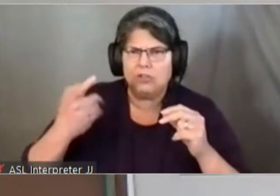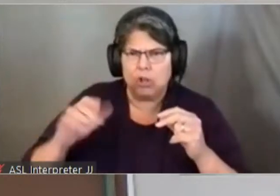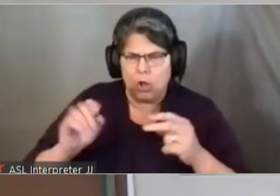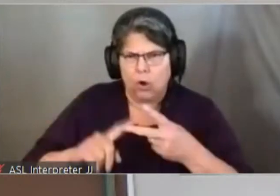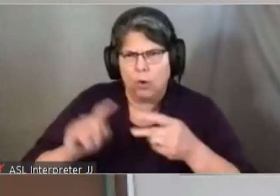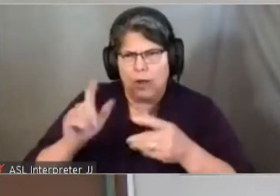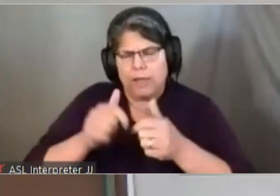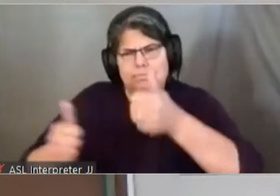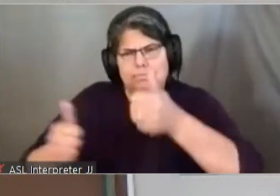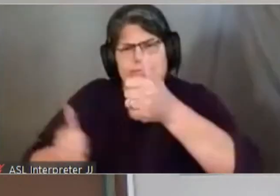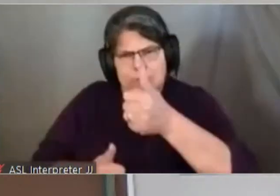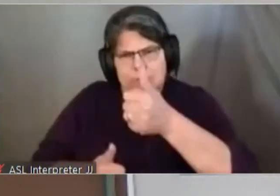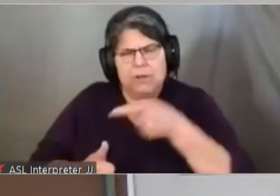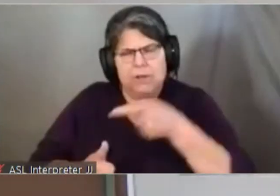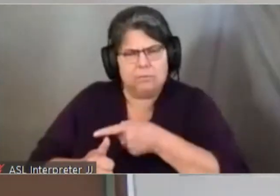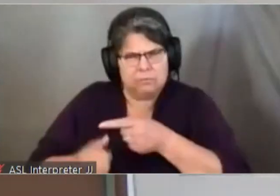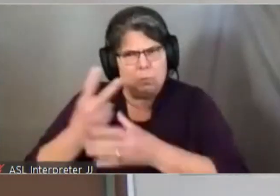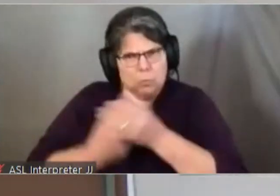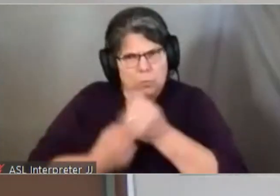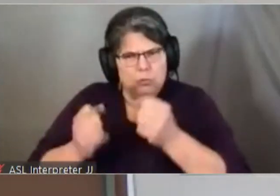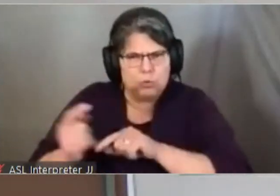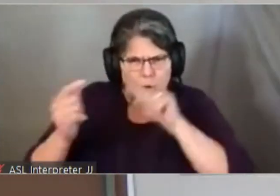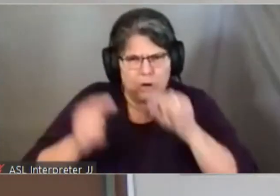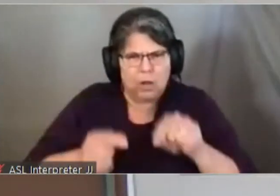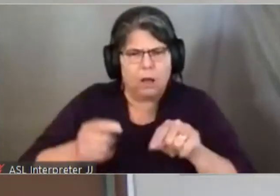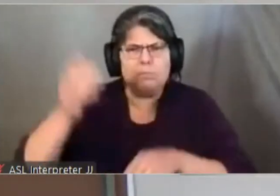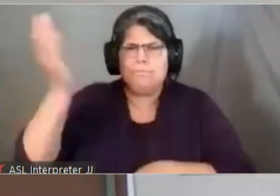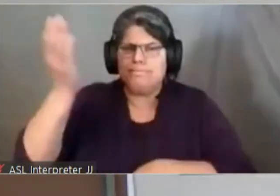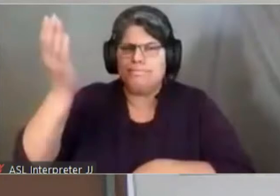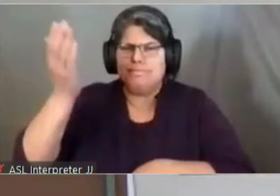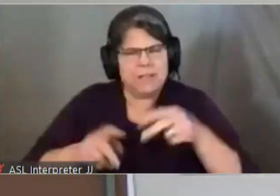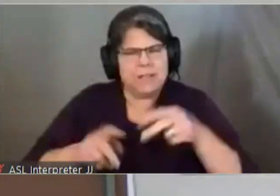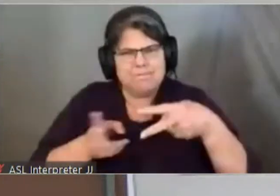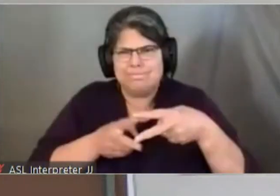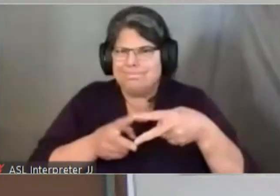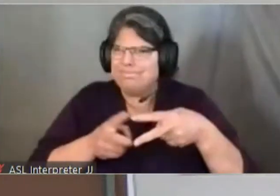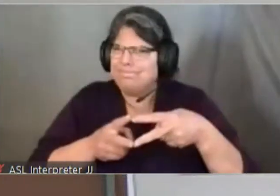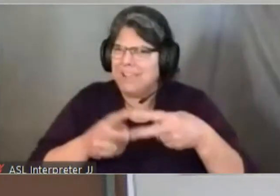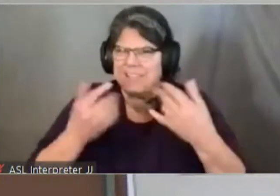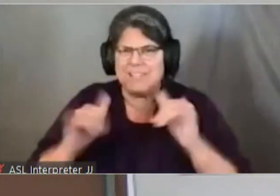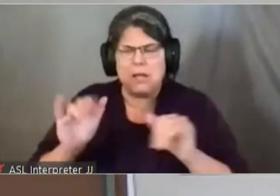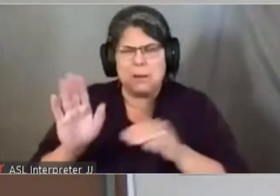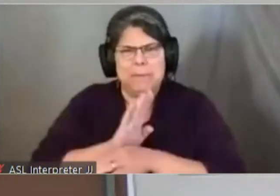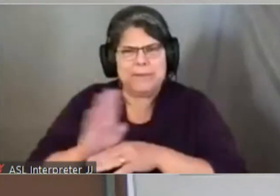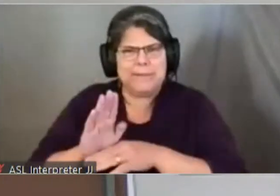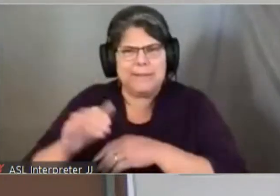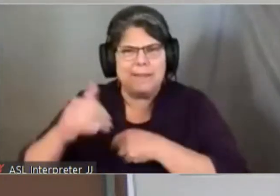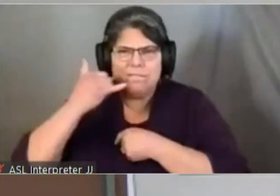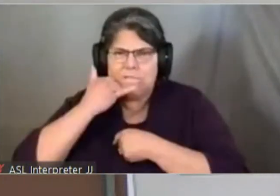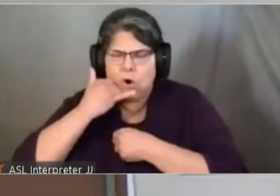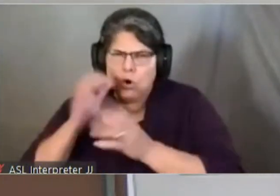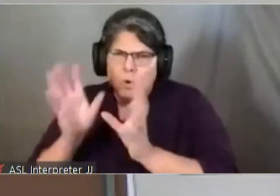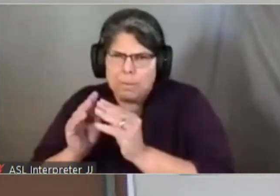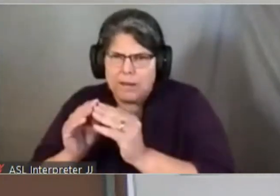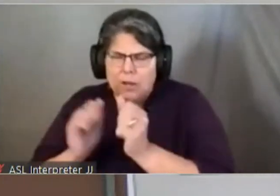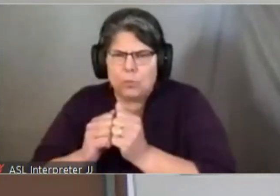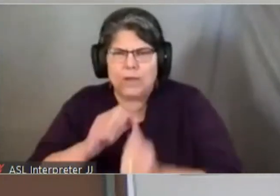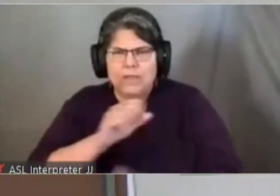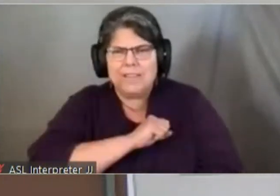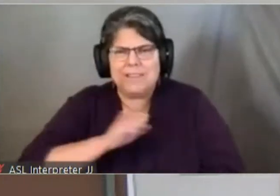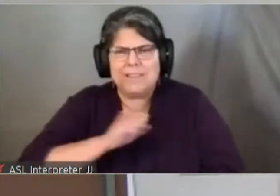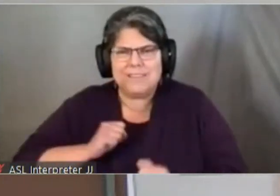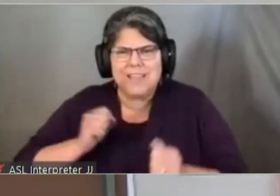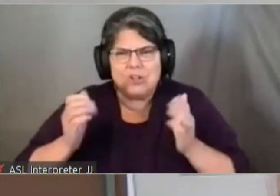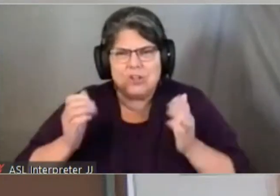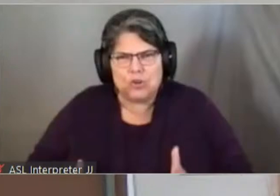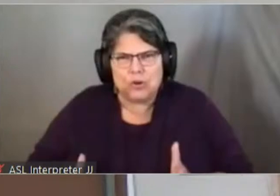an update, but they are currently on a phone call with Senator Mike McGuire. So I do